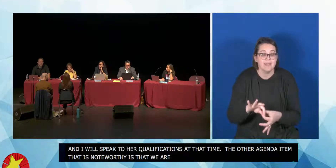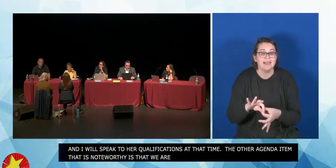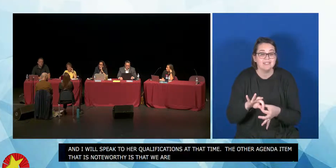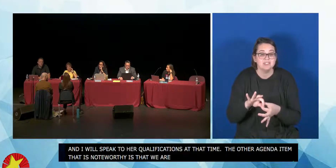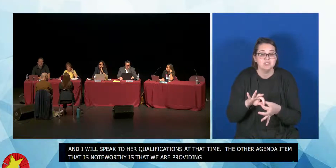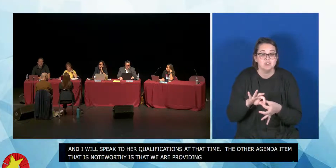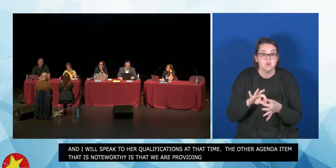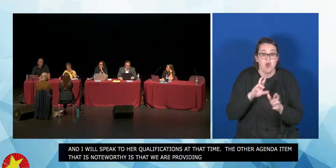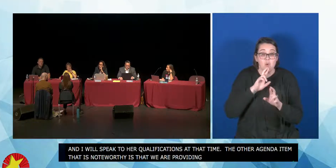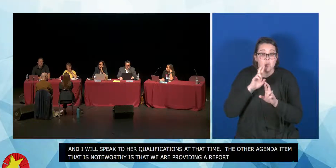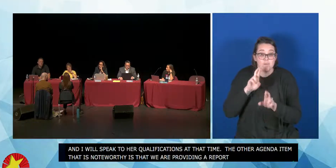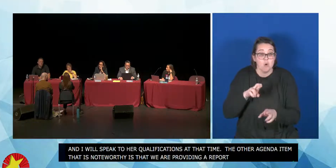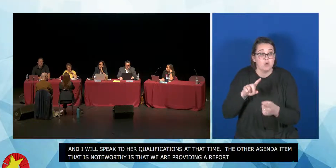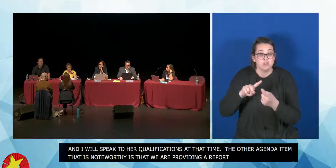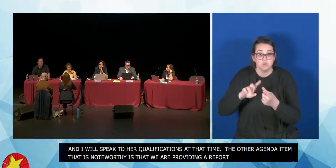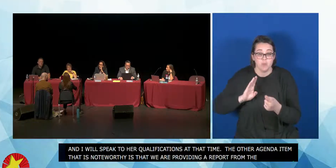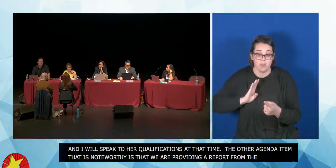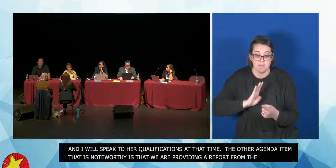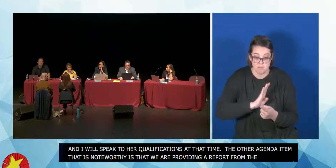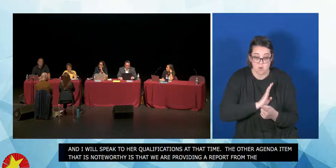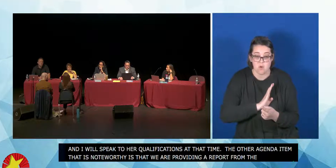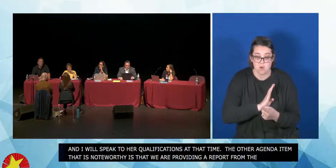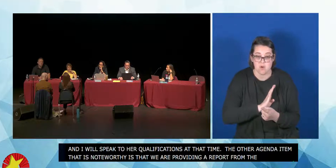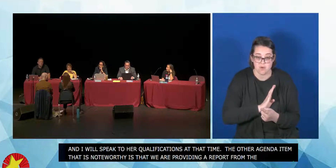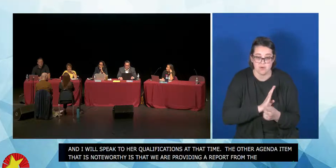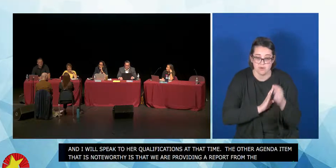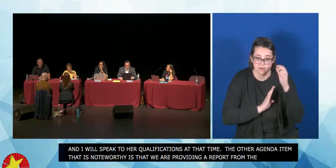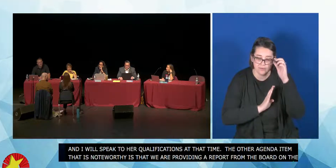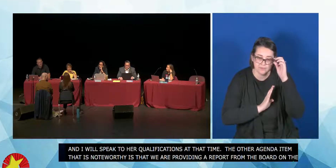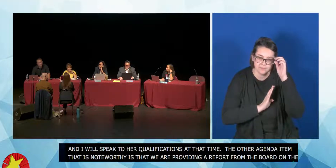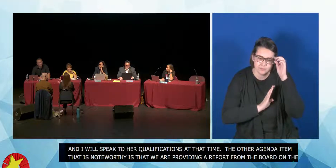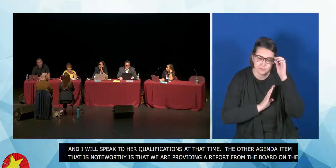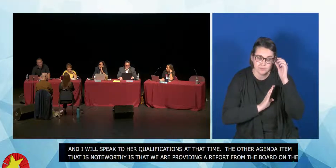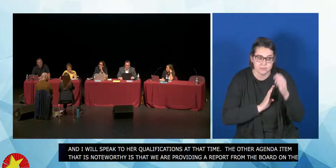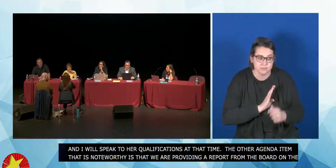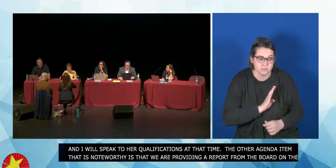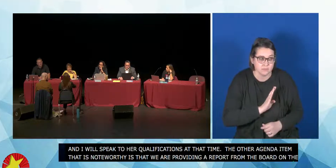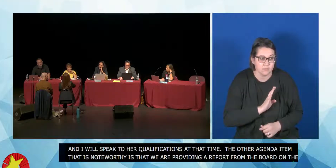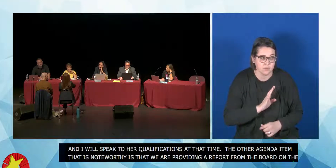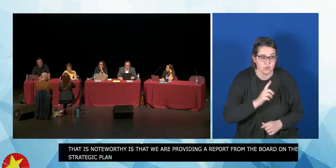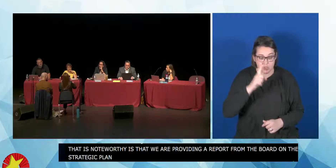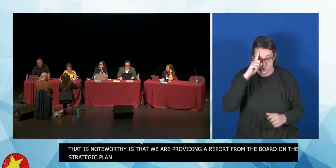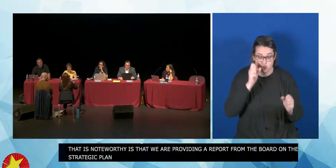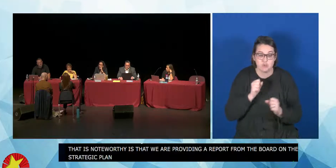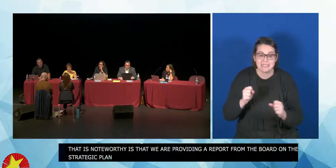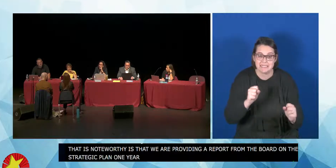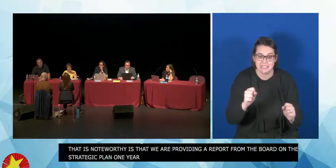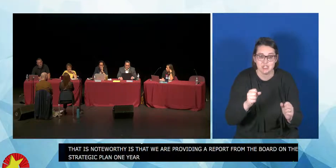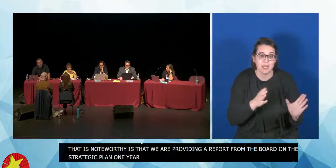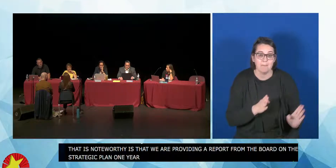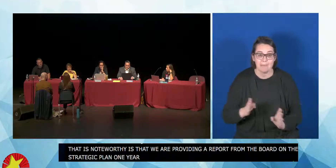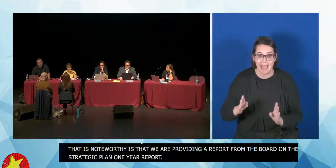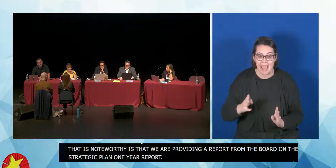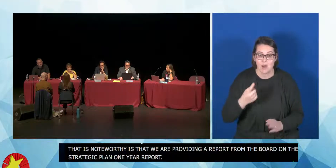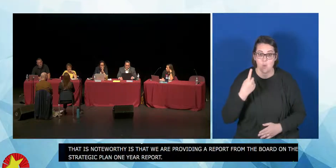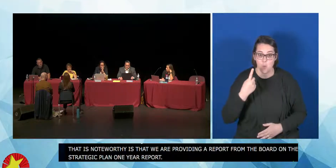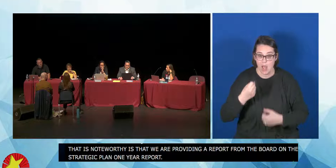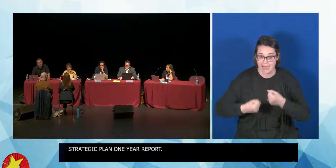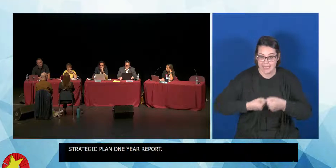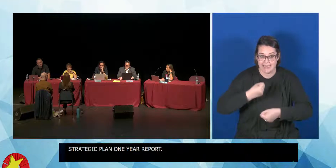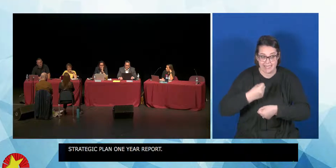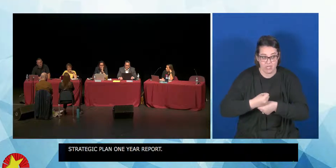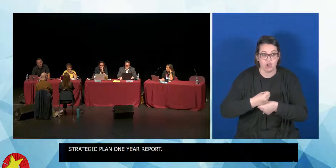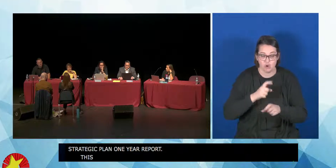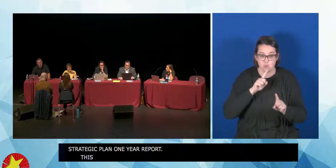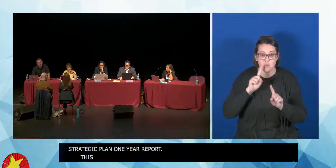board on the strategic plan, one-year report. This report will be provided